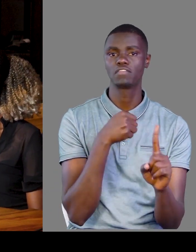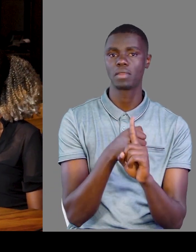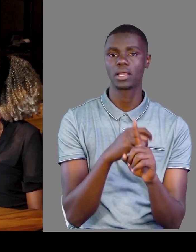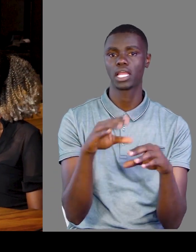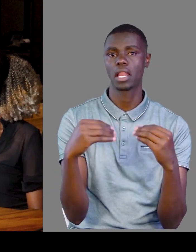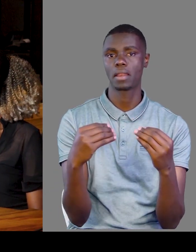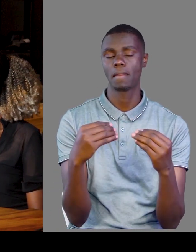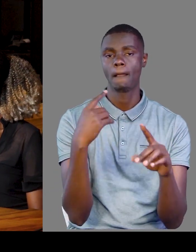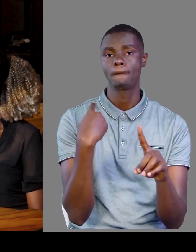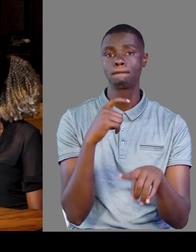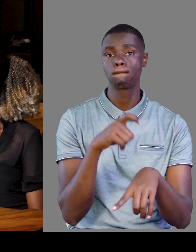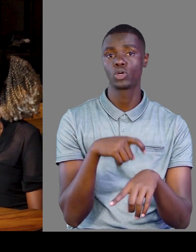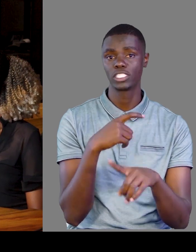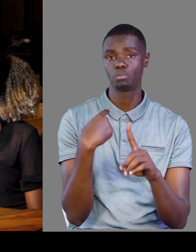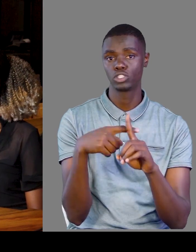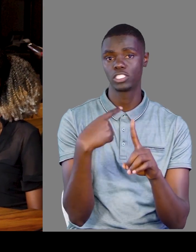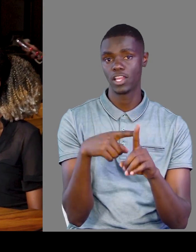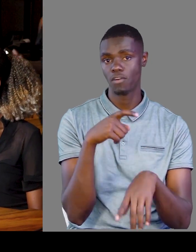and positive moment,